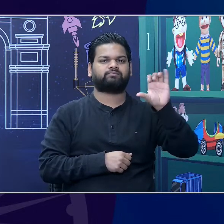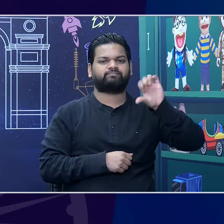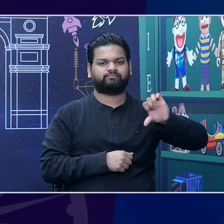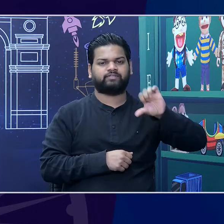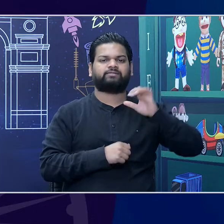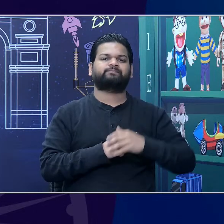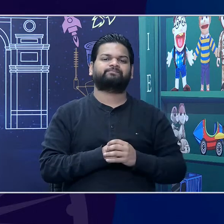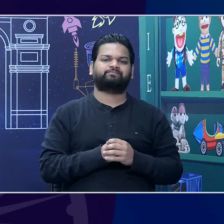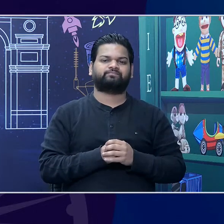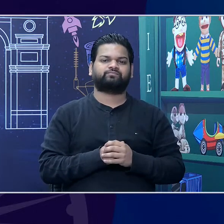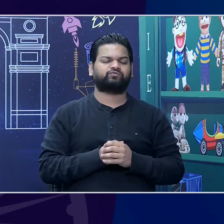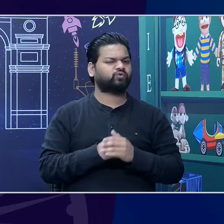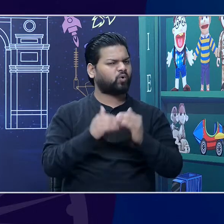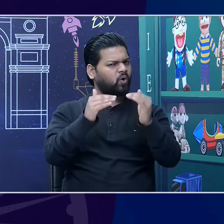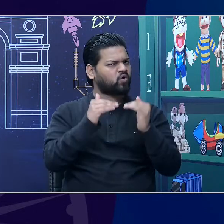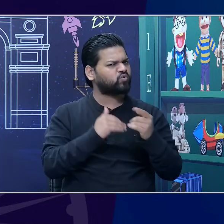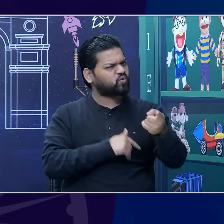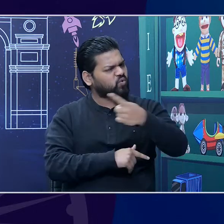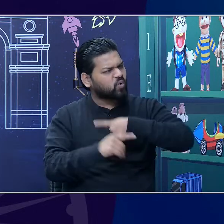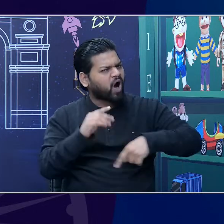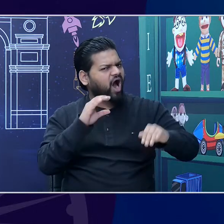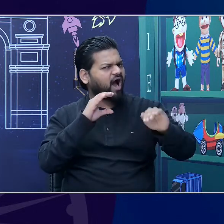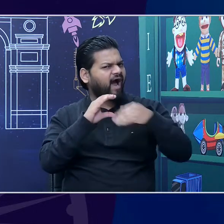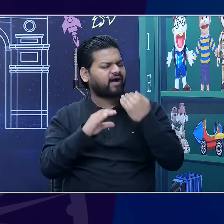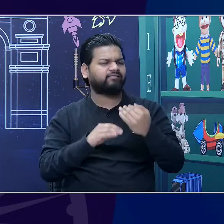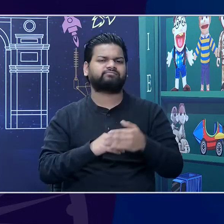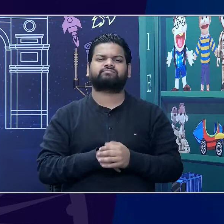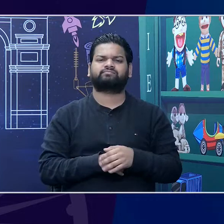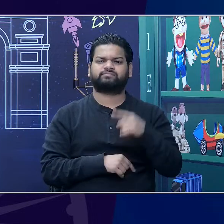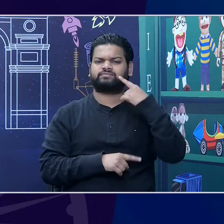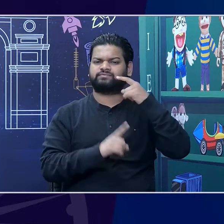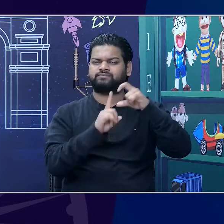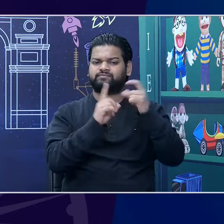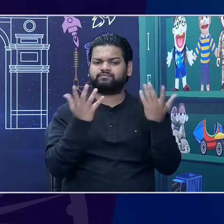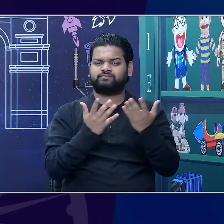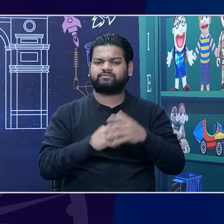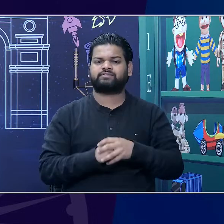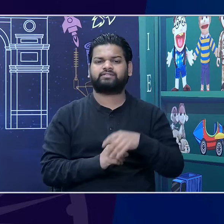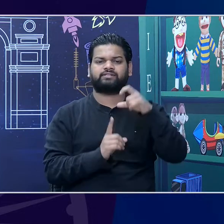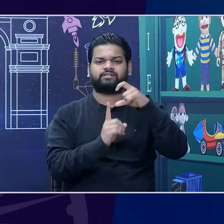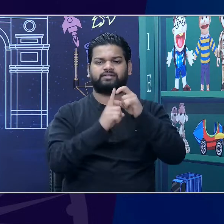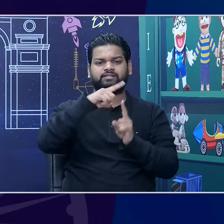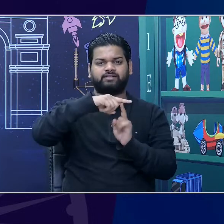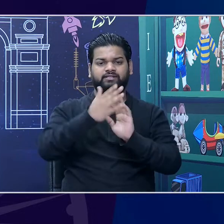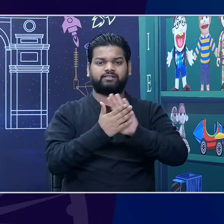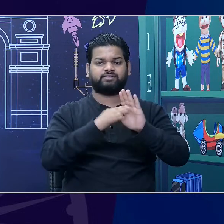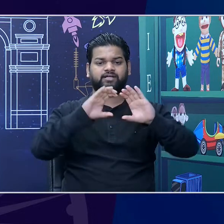8800440559, and you can also email us. Our email ID is